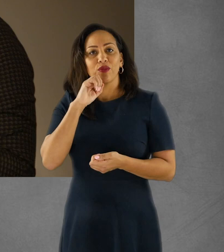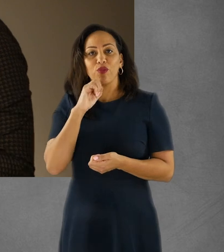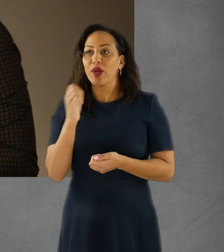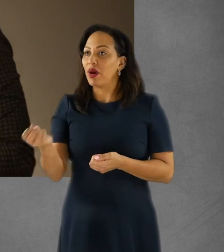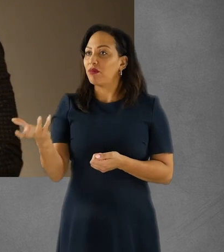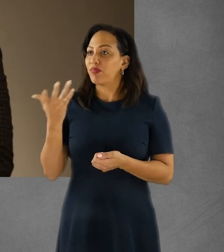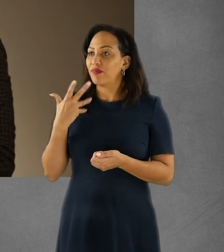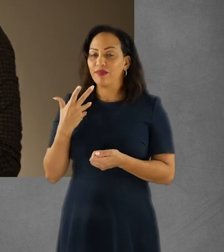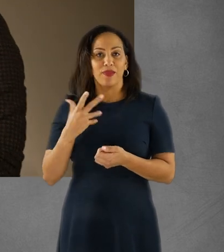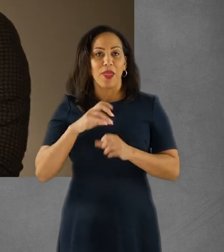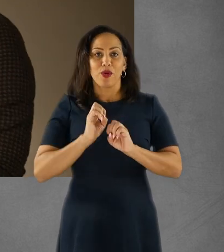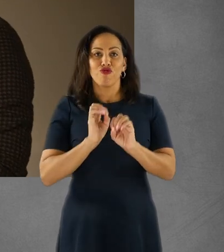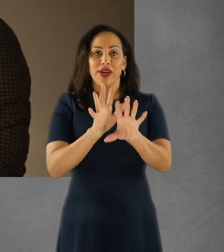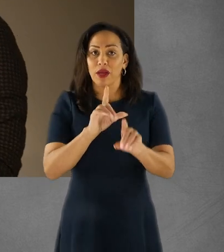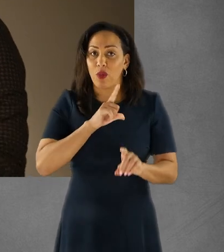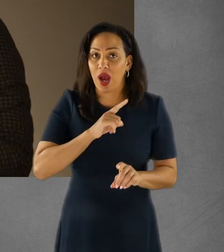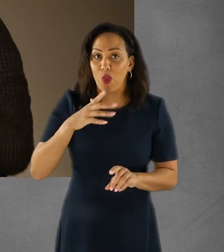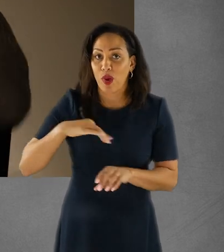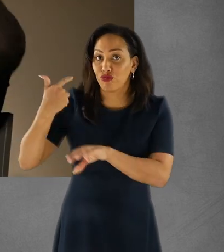them.